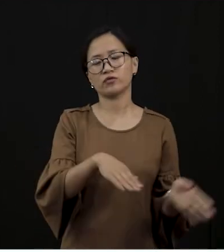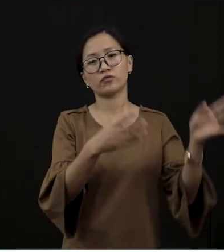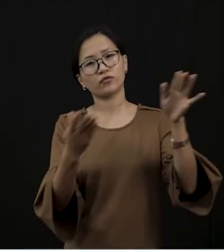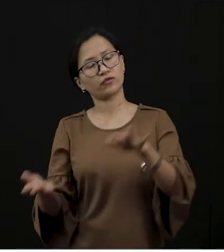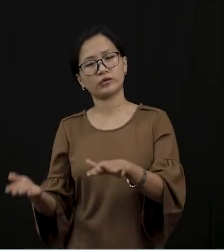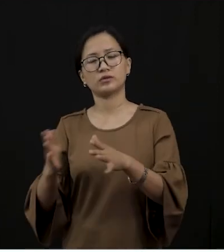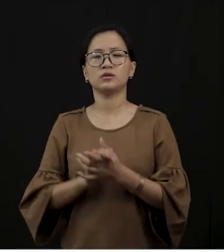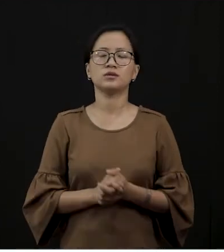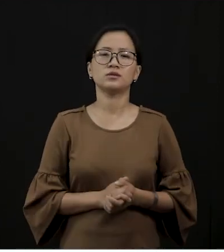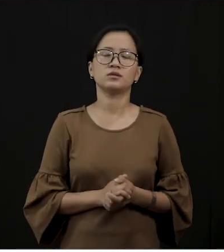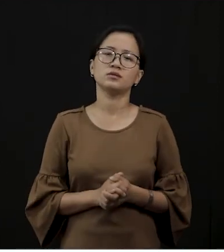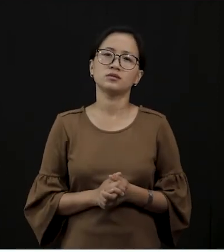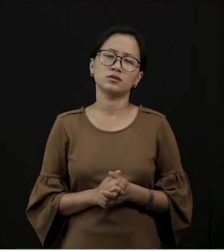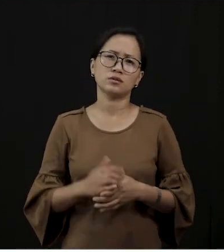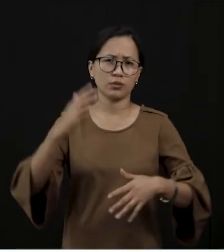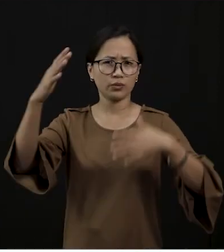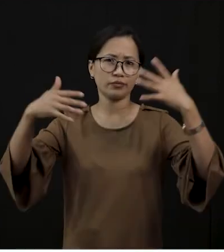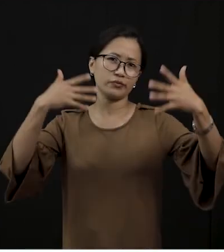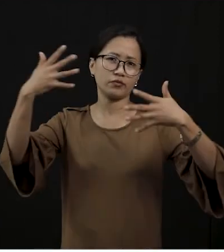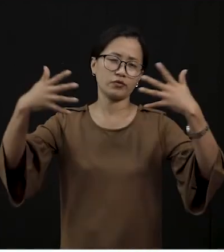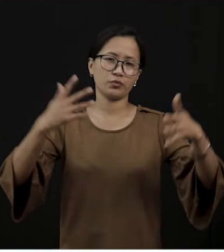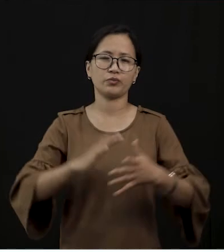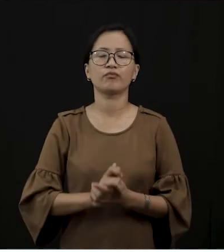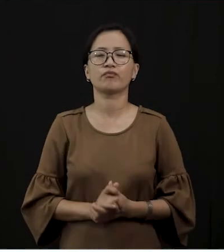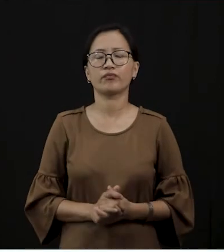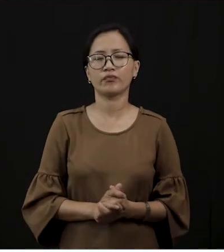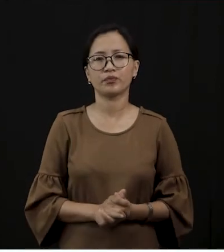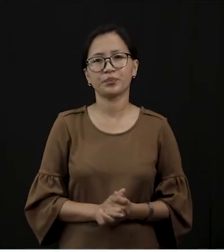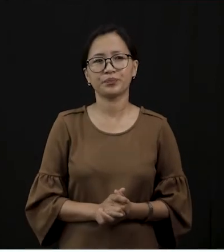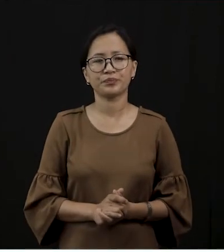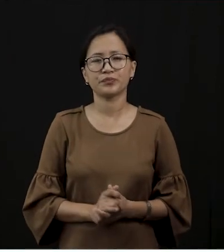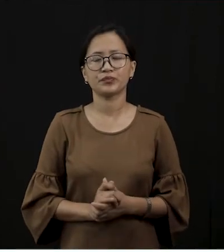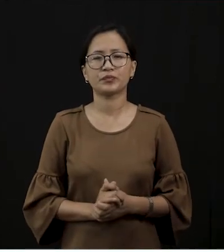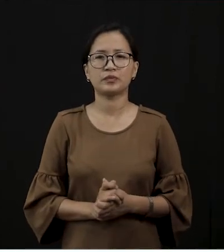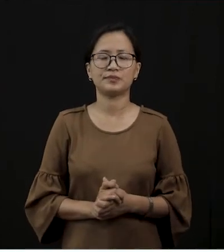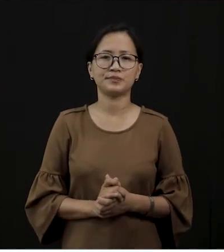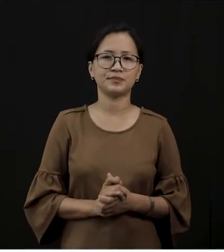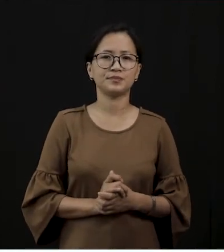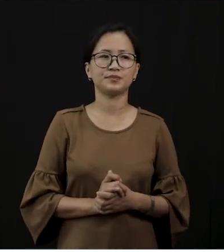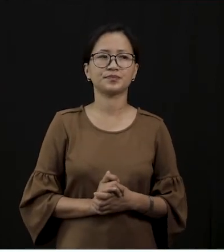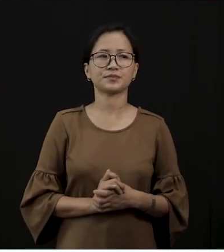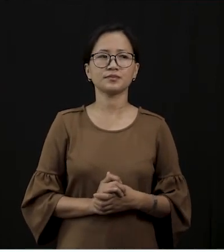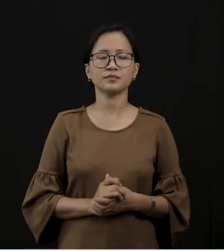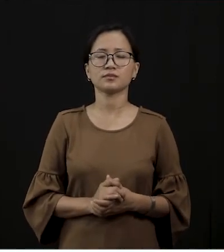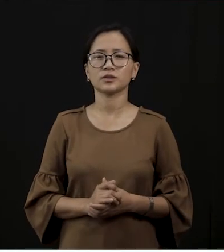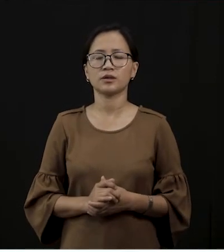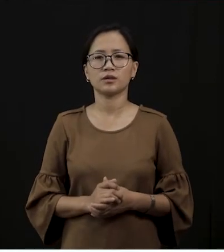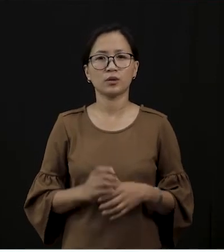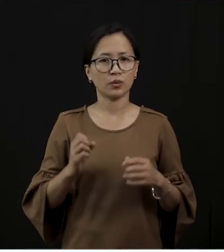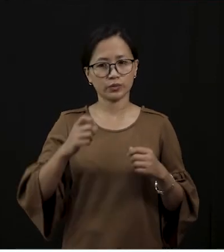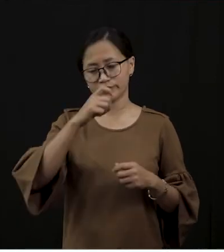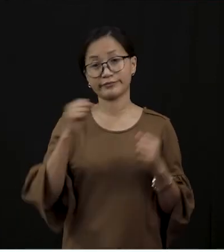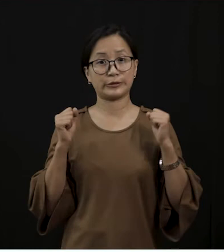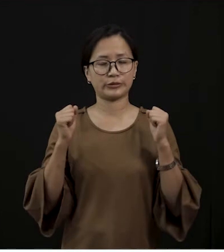summer season, the leaves turn brown and starts to fall. Okay, then this is winter. Next